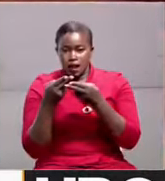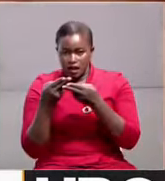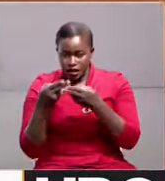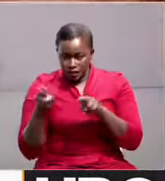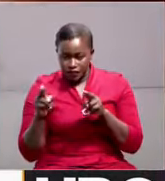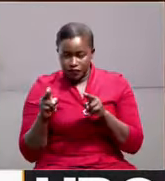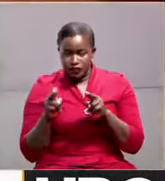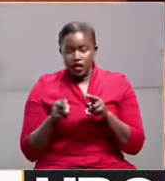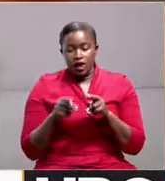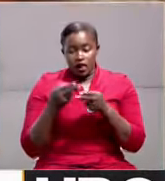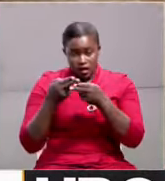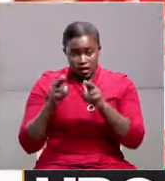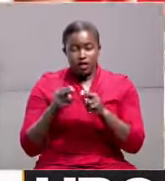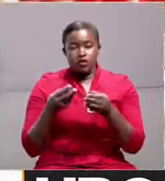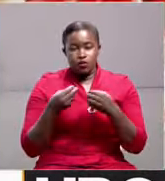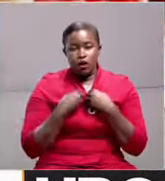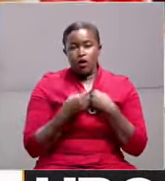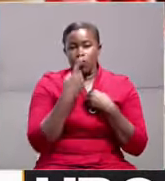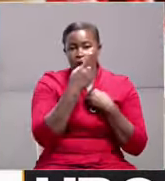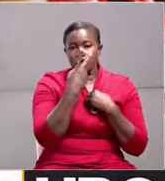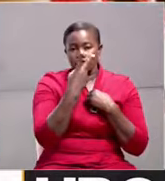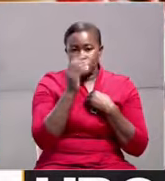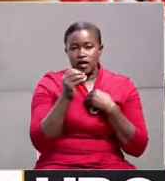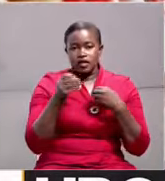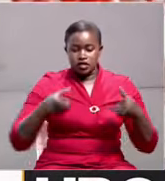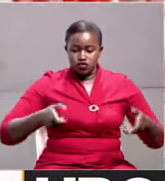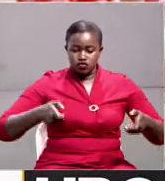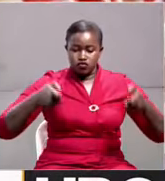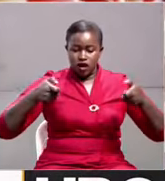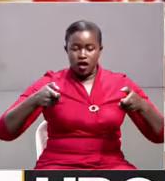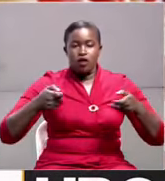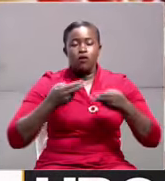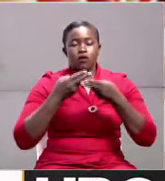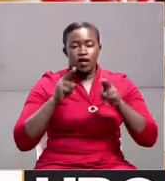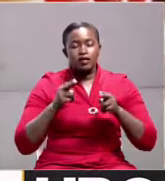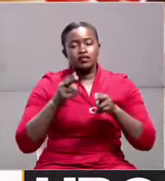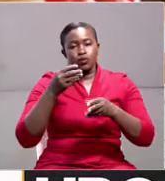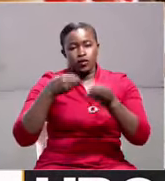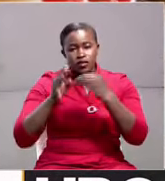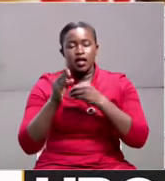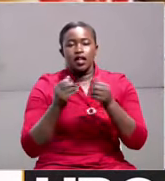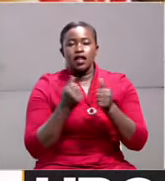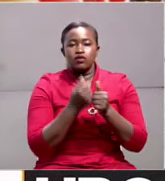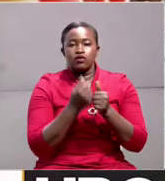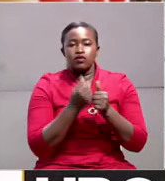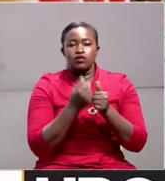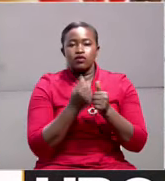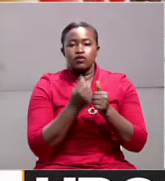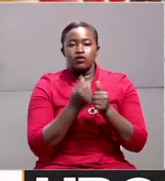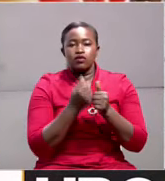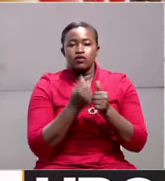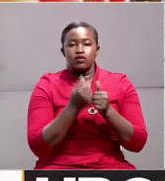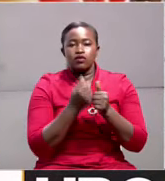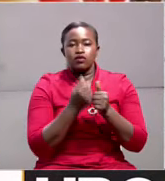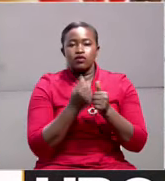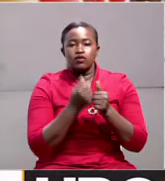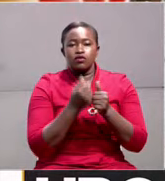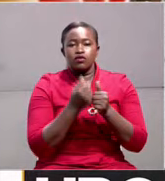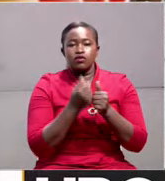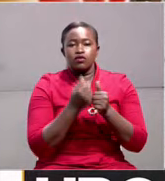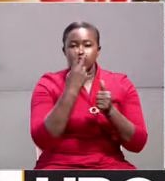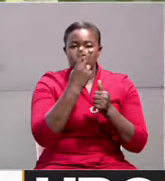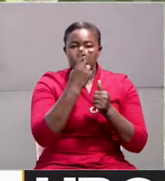are giving us 120 trays of eggs, which we are selling at 12,000 shillings.